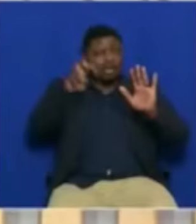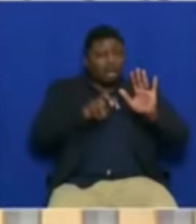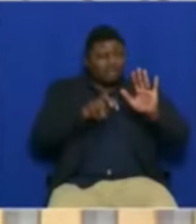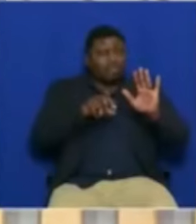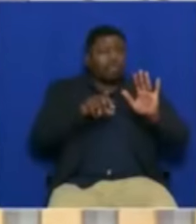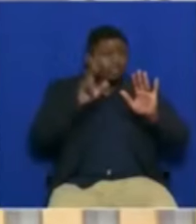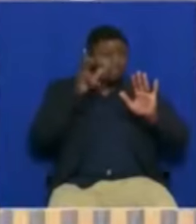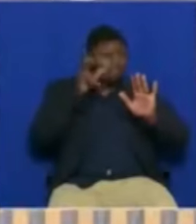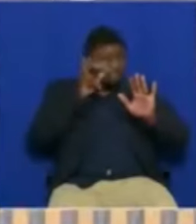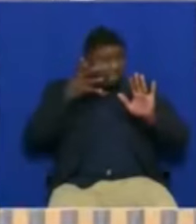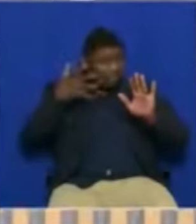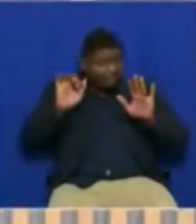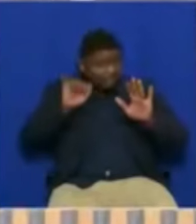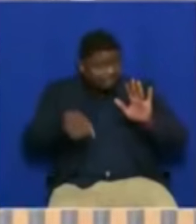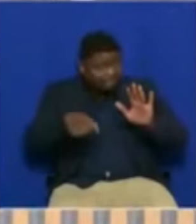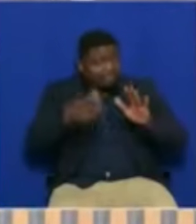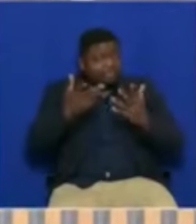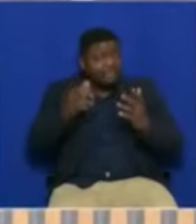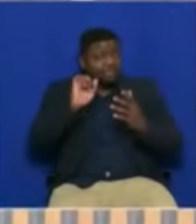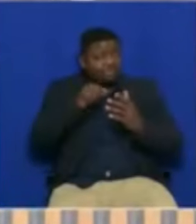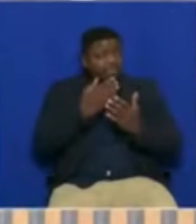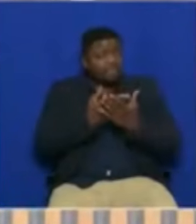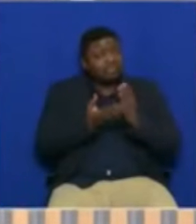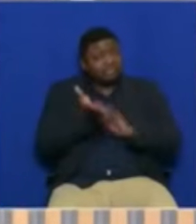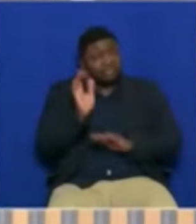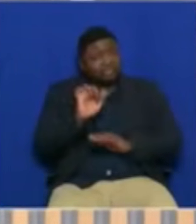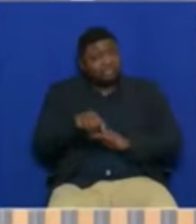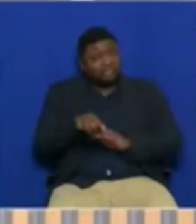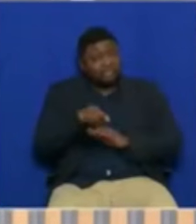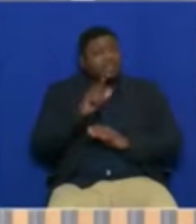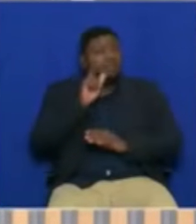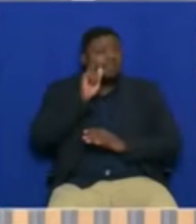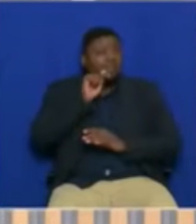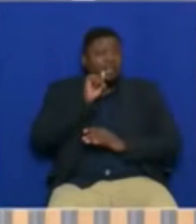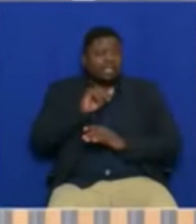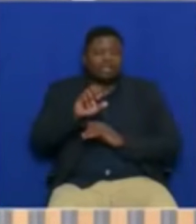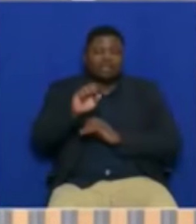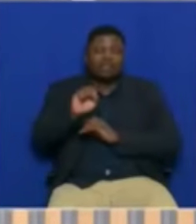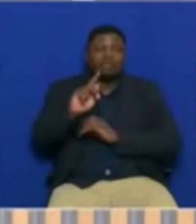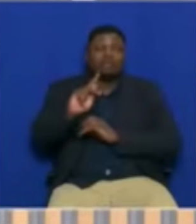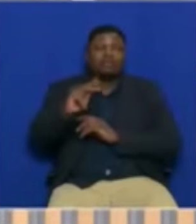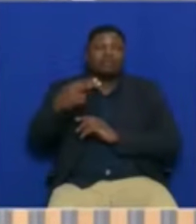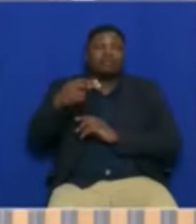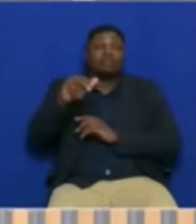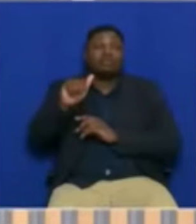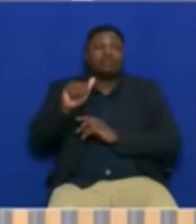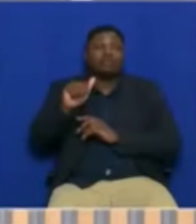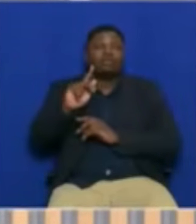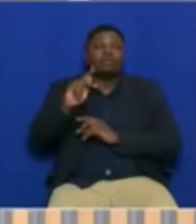you. You are excused, Mrs. Kakane. Thank you. You are also excused. Thank you.